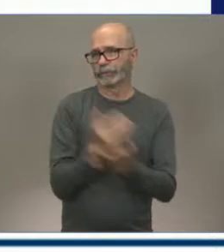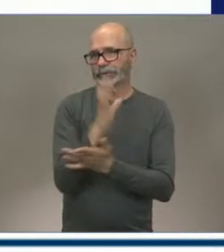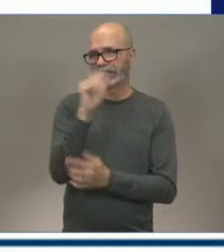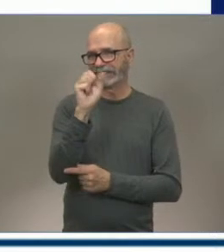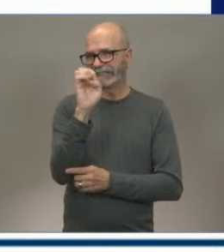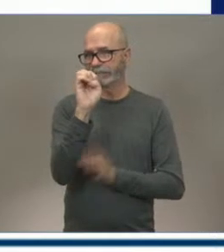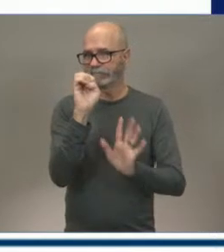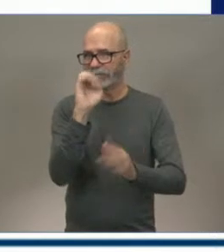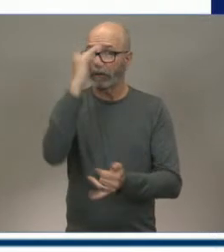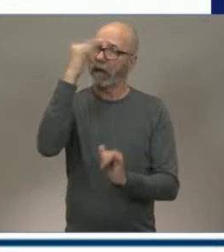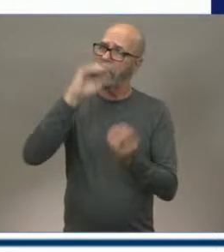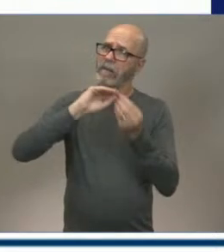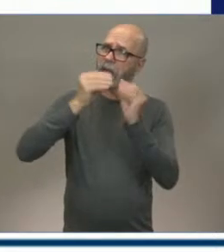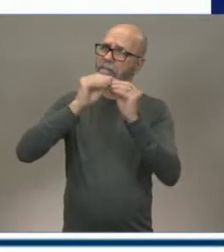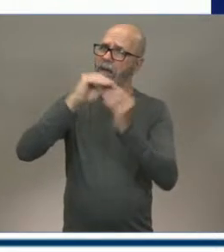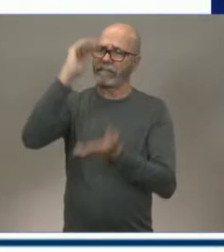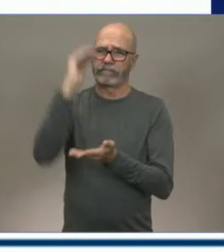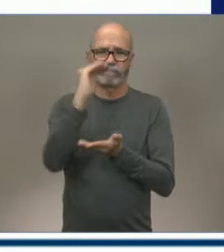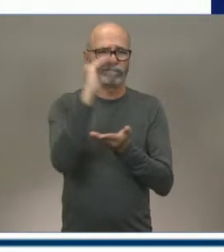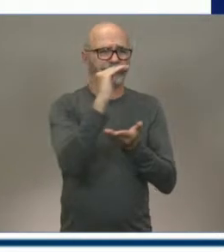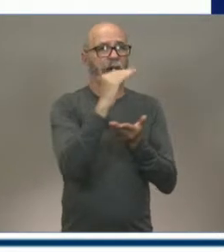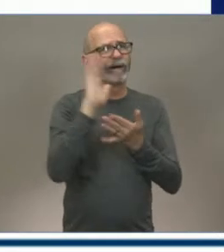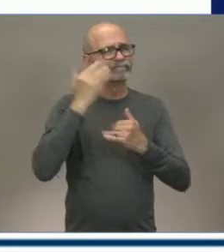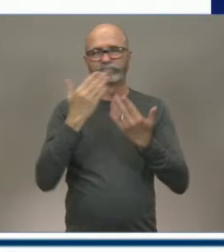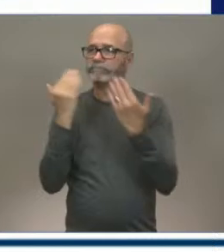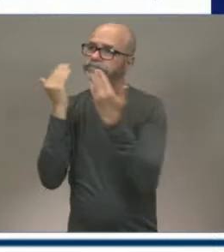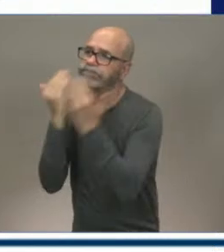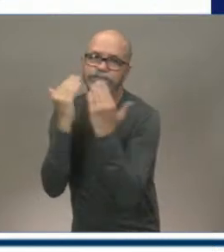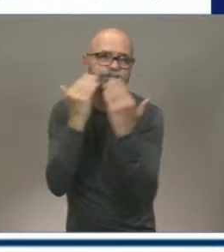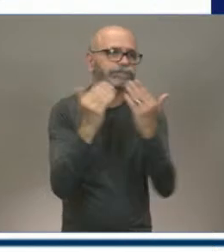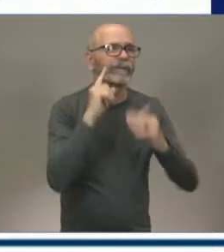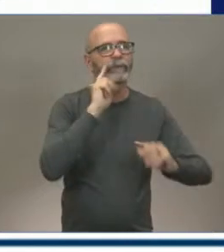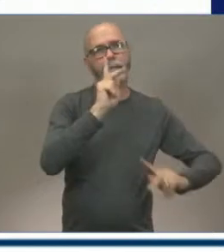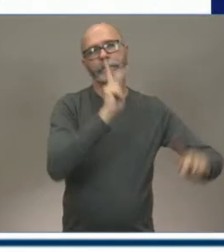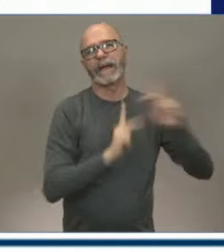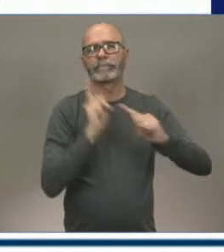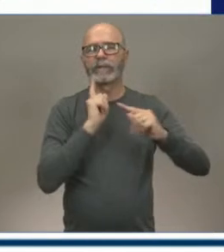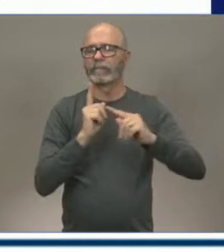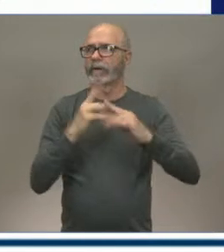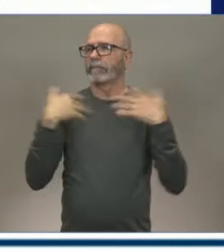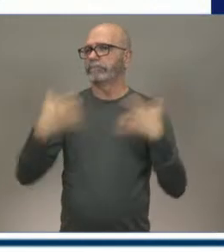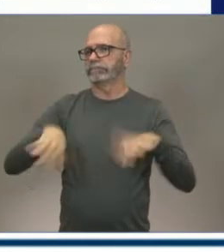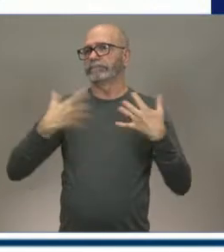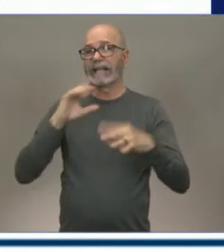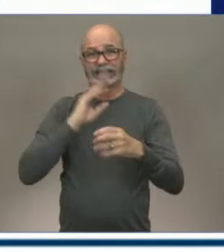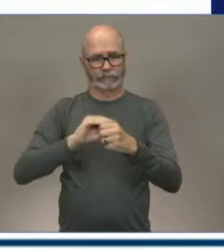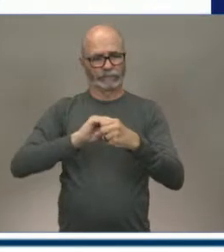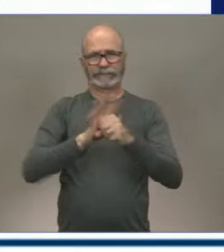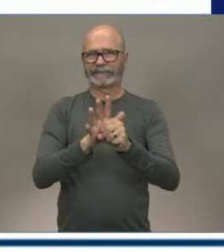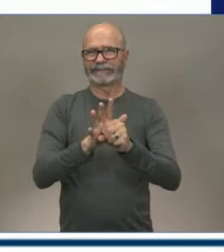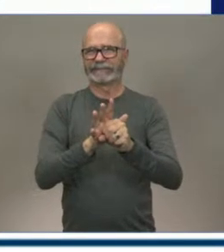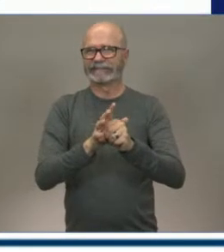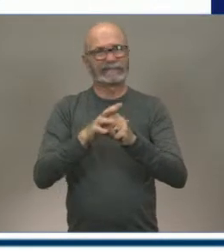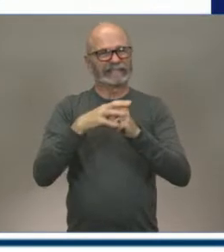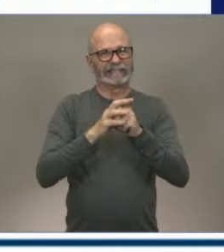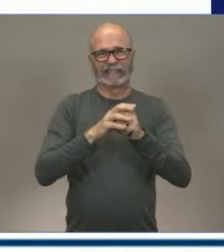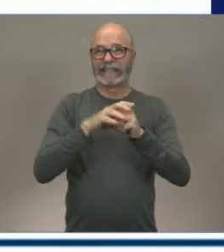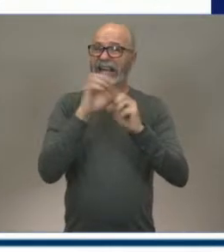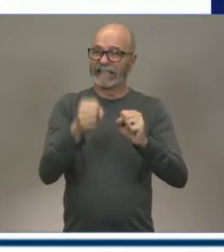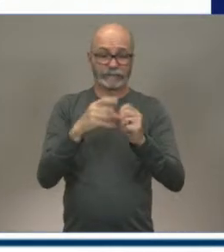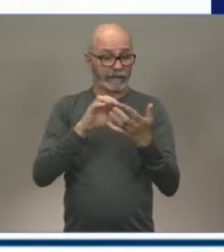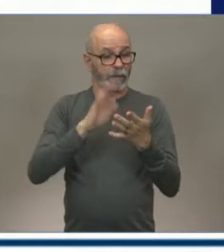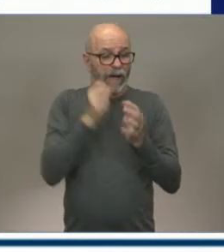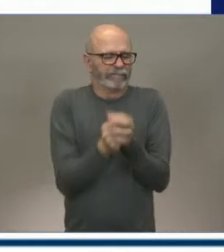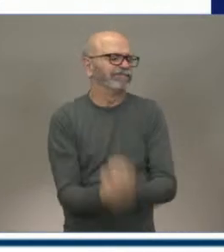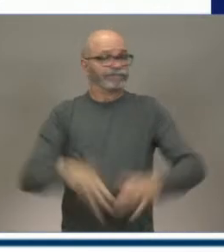all of you for that. We also know with COVID, the cases can spike very quickly and unexpectedly. Just look